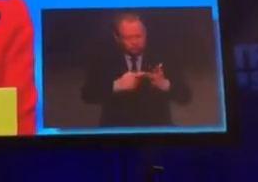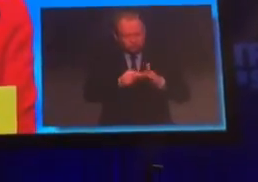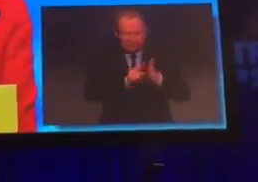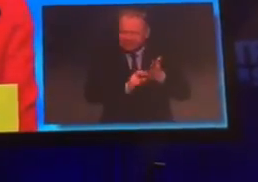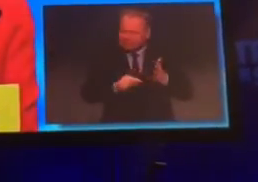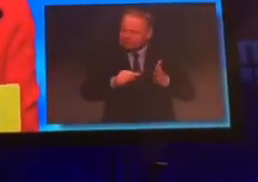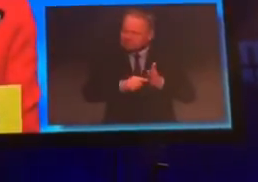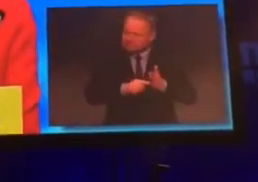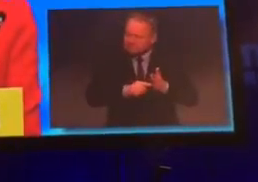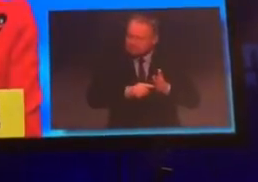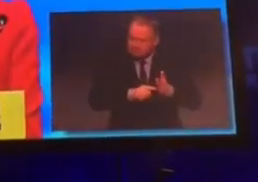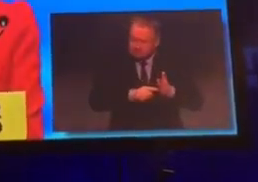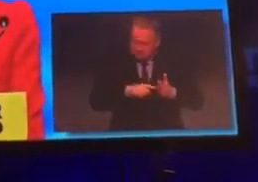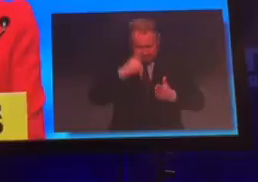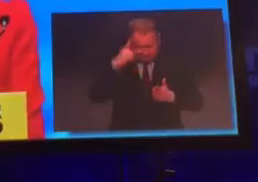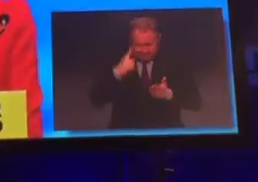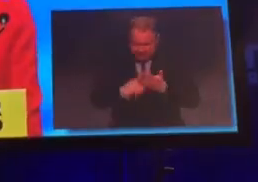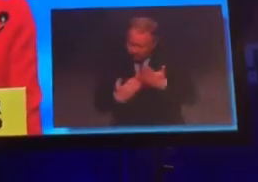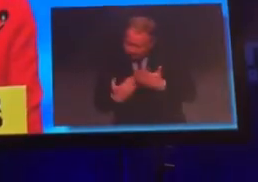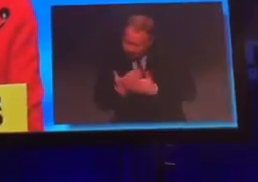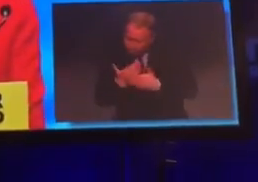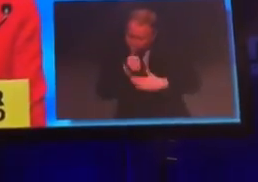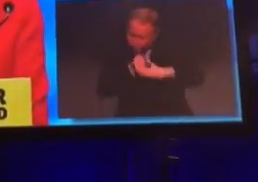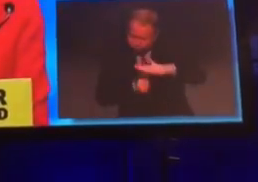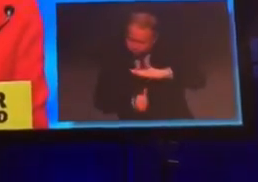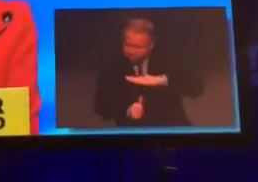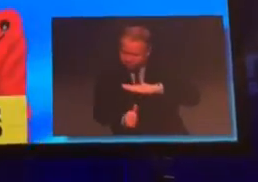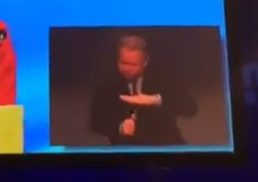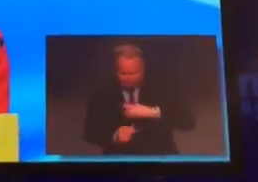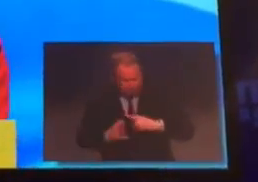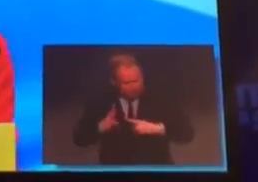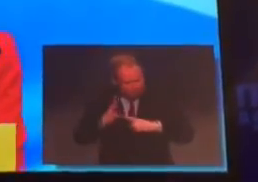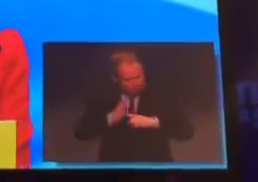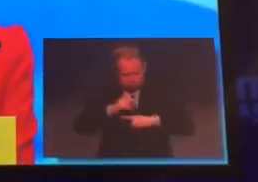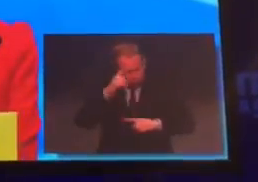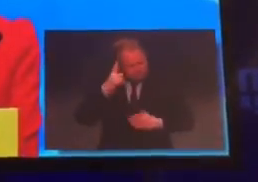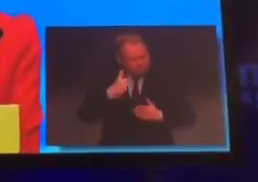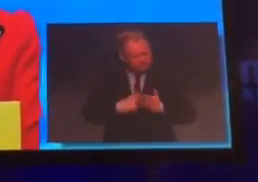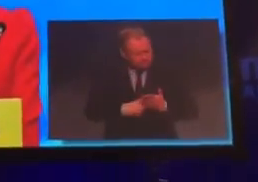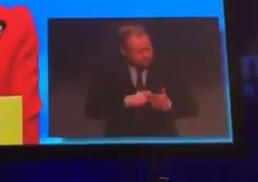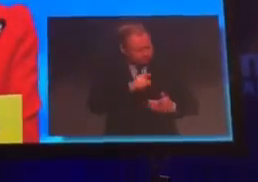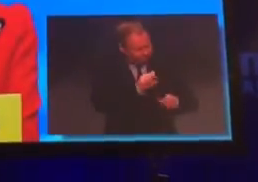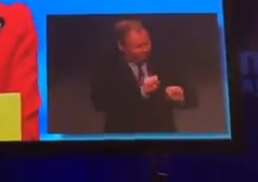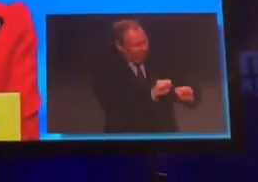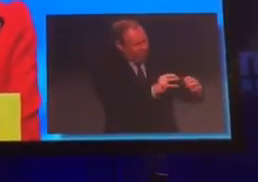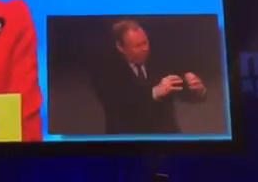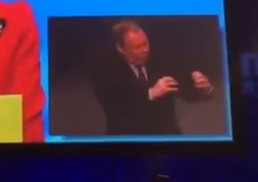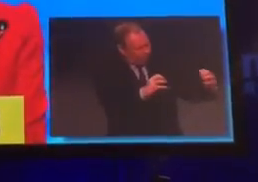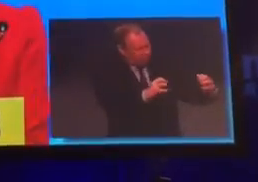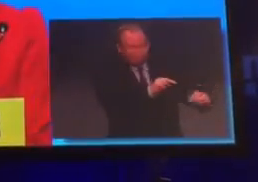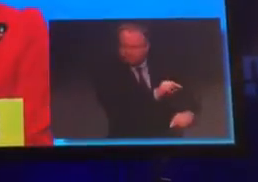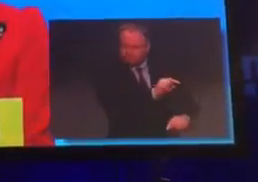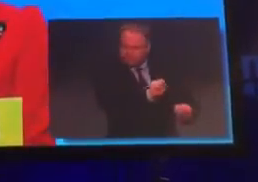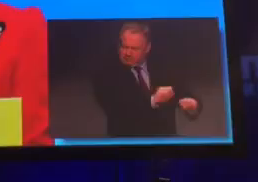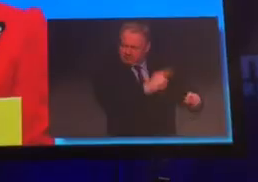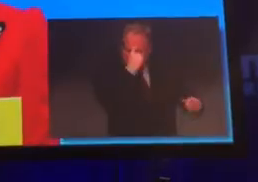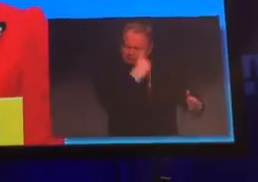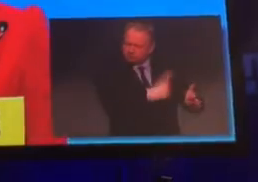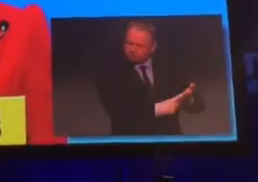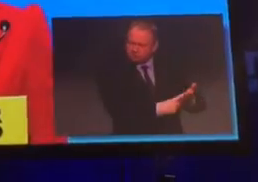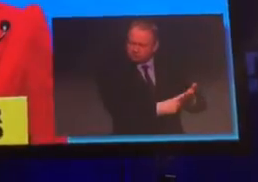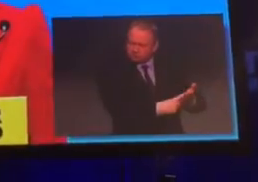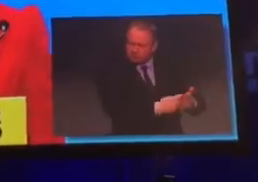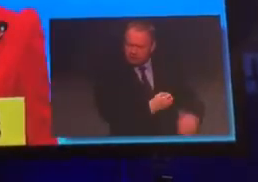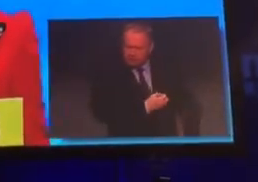Trident is one of the most important and far-reaching that this Westminster Parliament will take. With